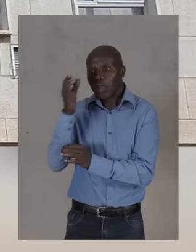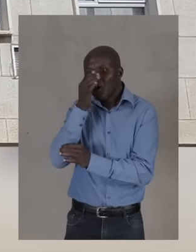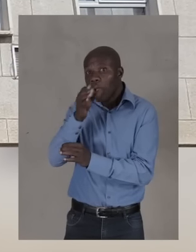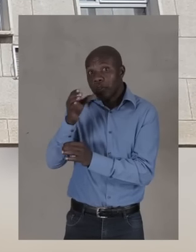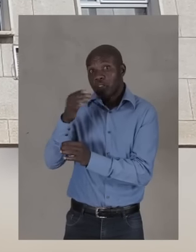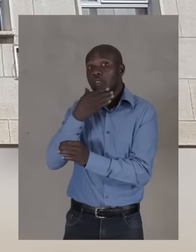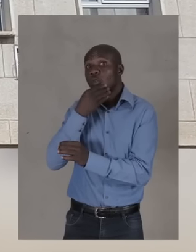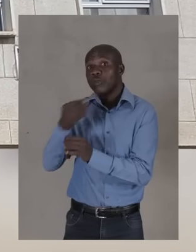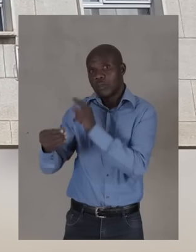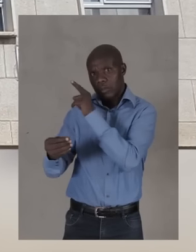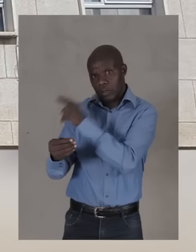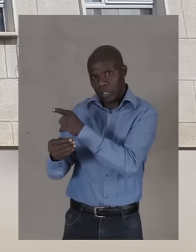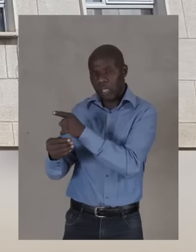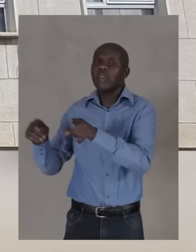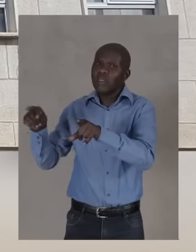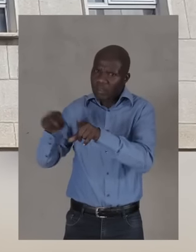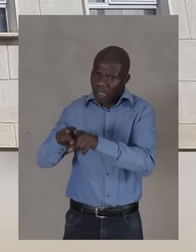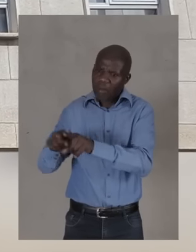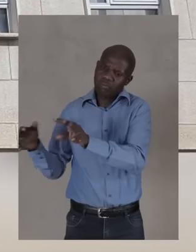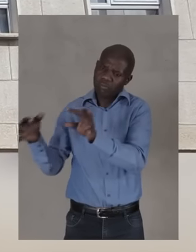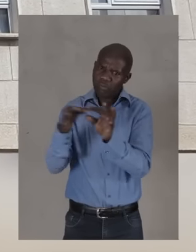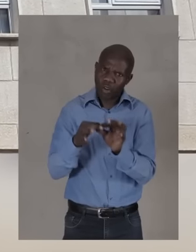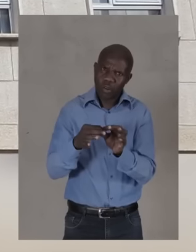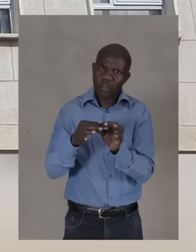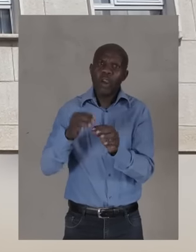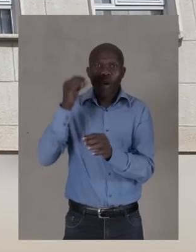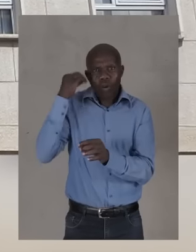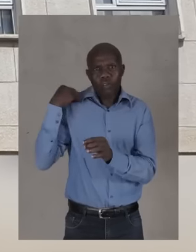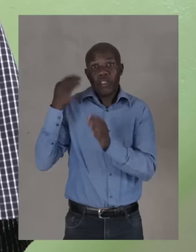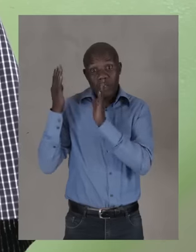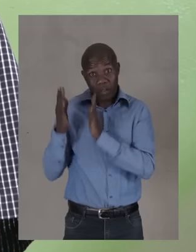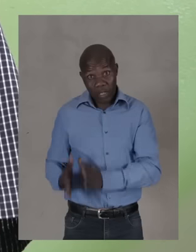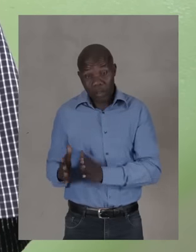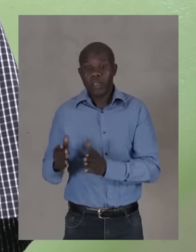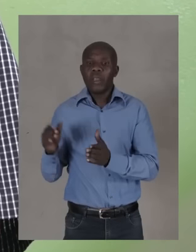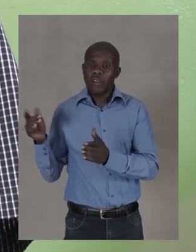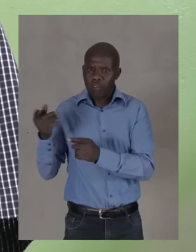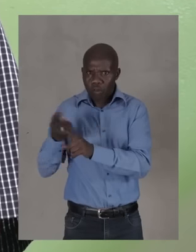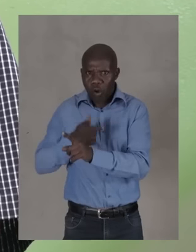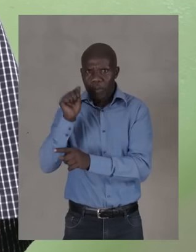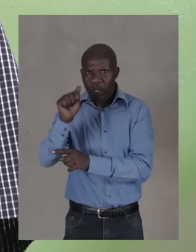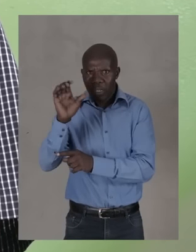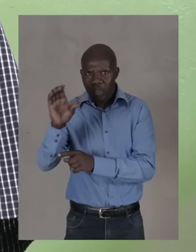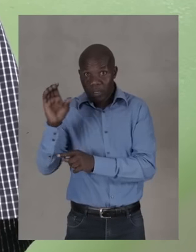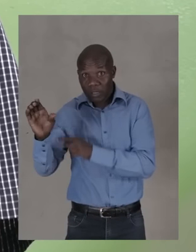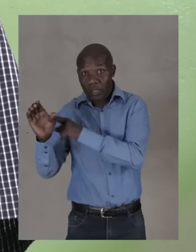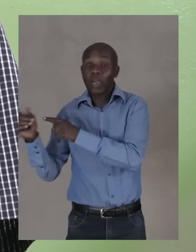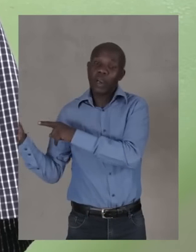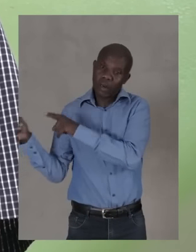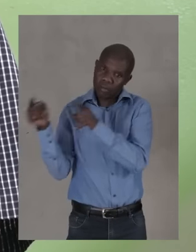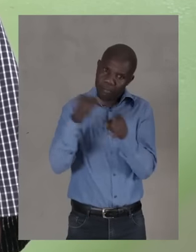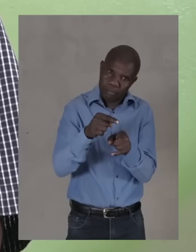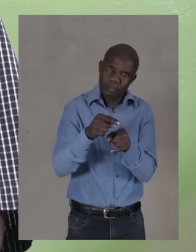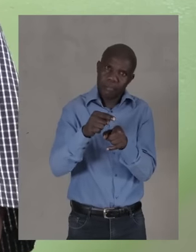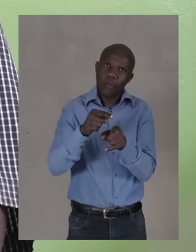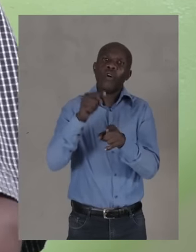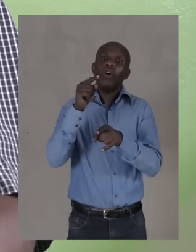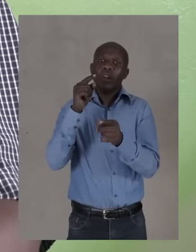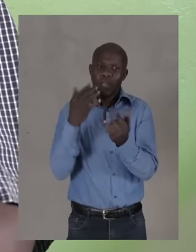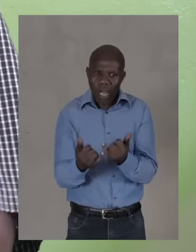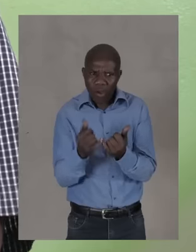the processes. We are happy that in some constituencies there are officers from the Anti-Corruption Commission that have been involved